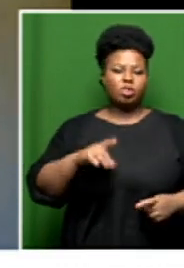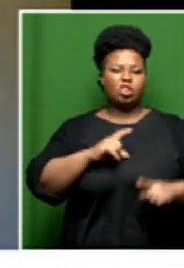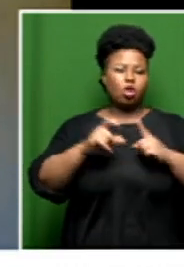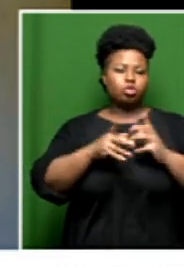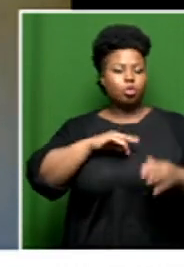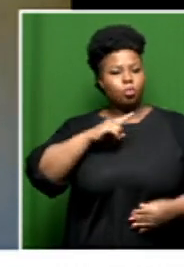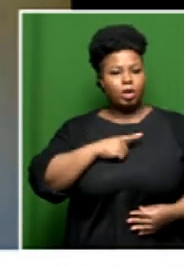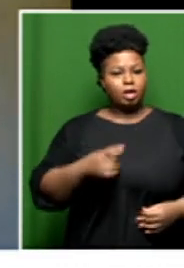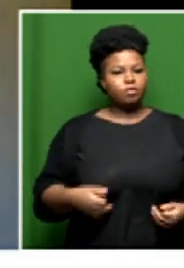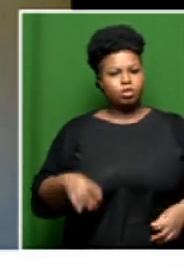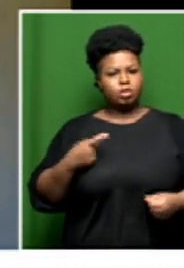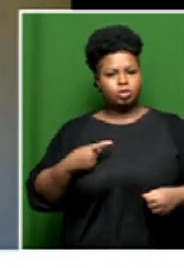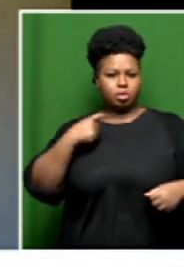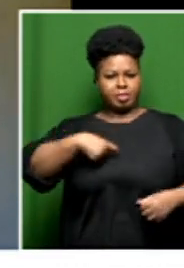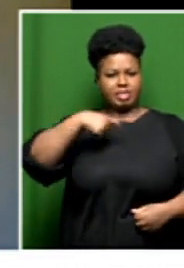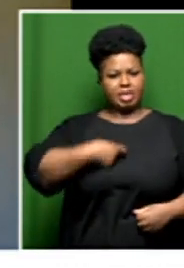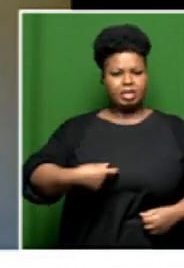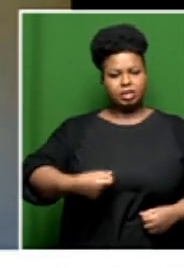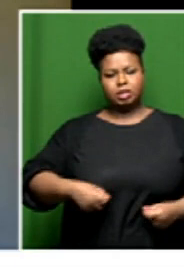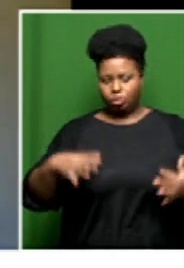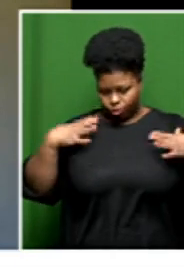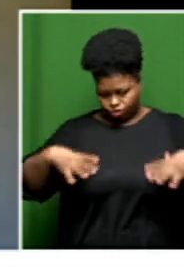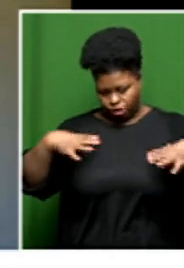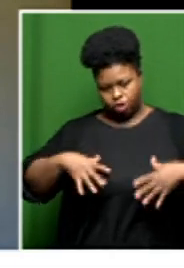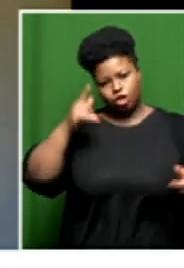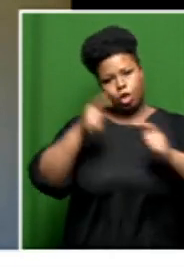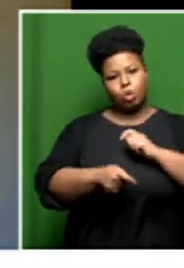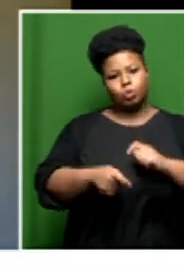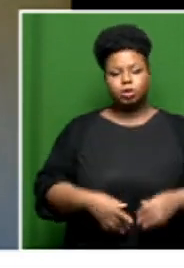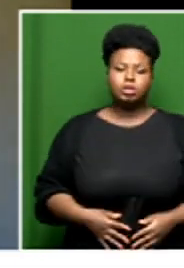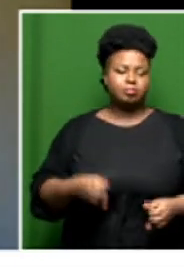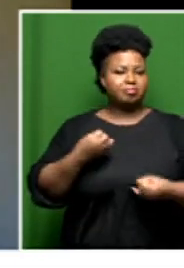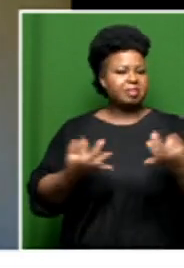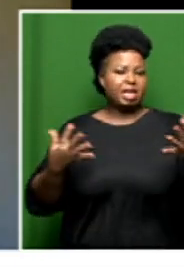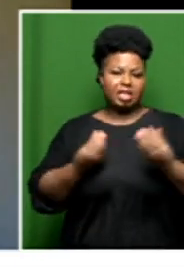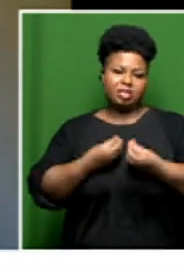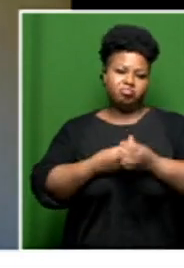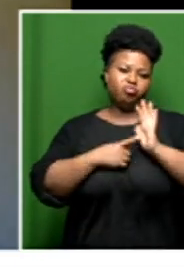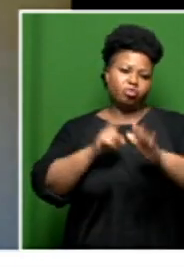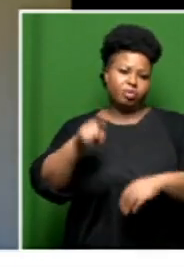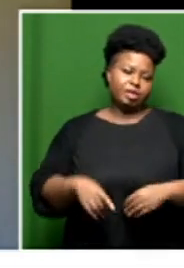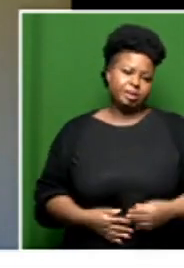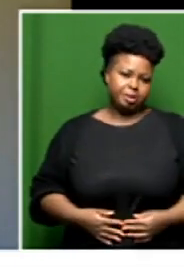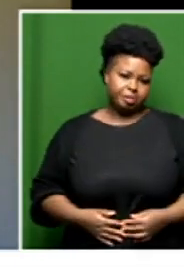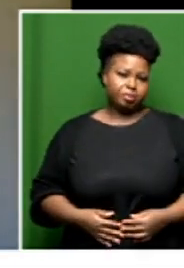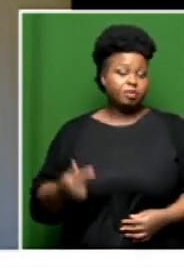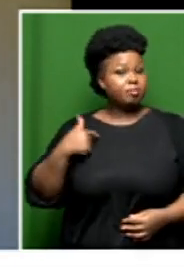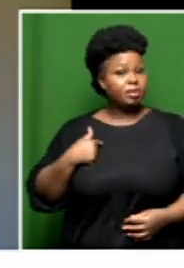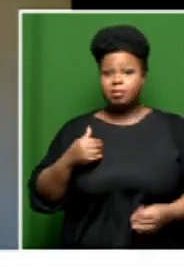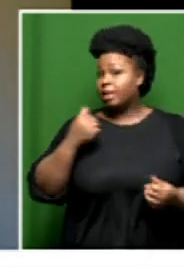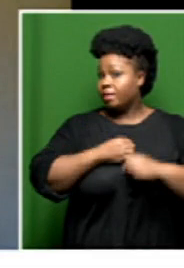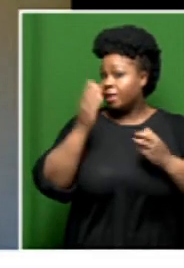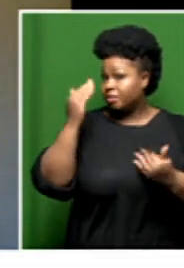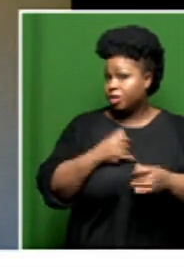is that you get into different characters, you get into different outfits, you shake it. Case all of that type of thing. So I didn't expect to